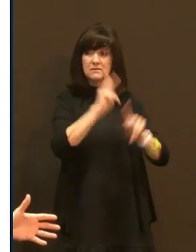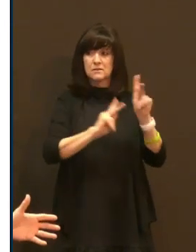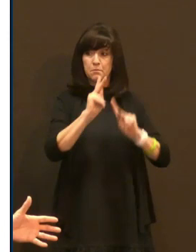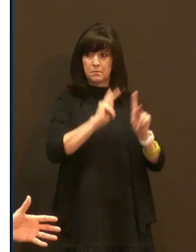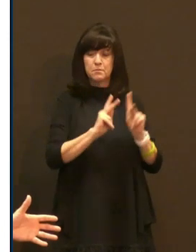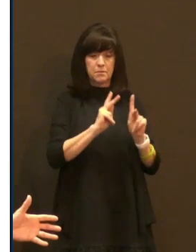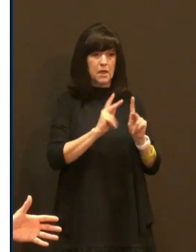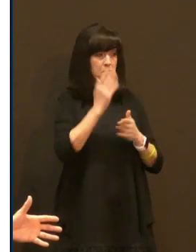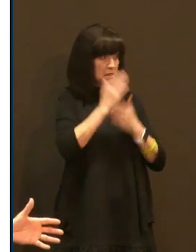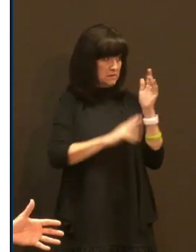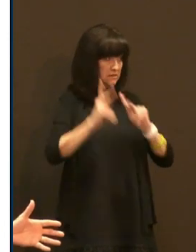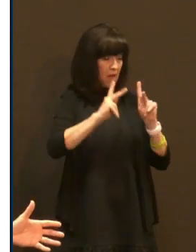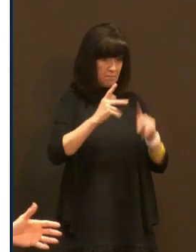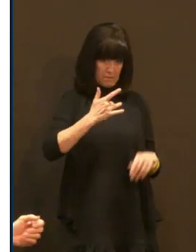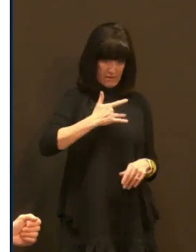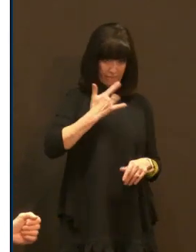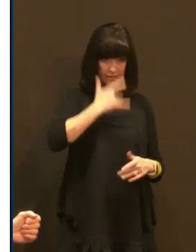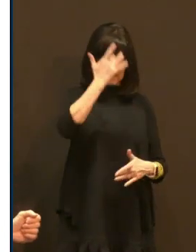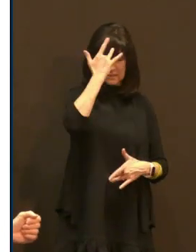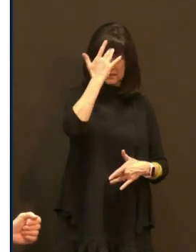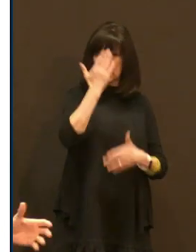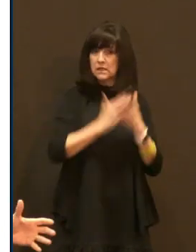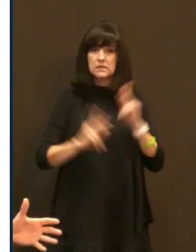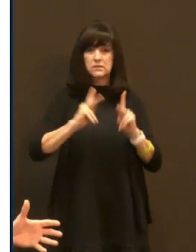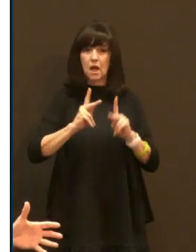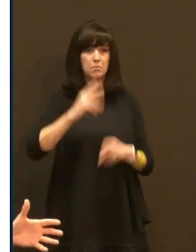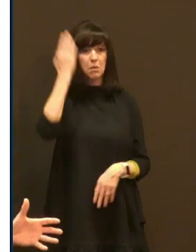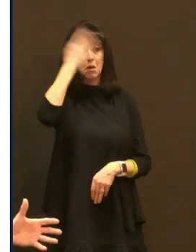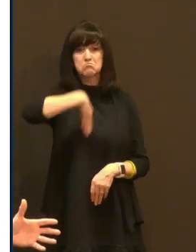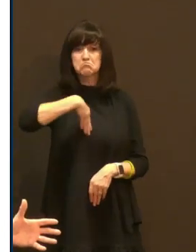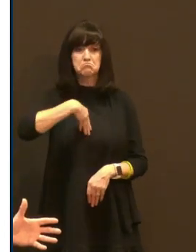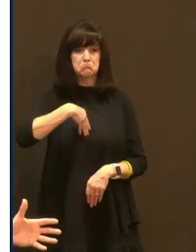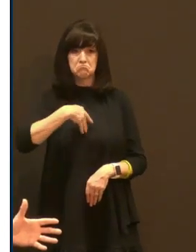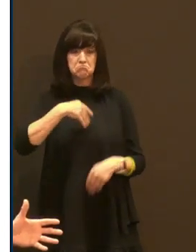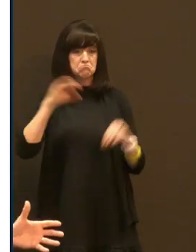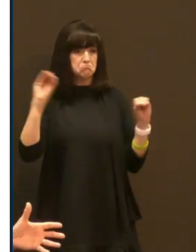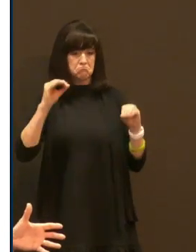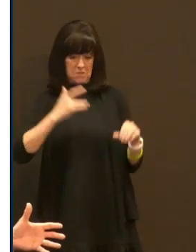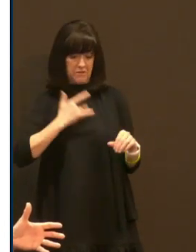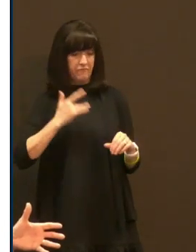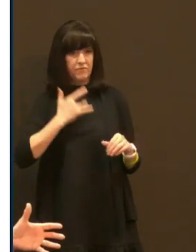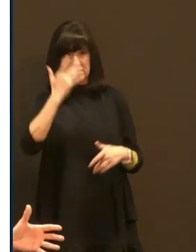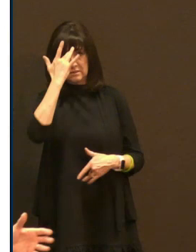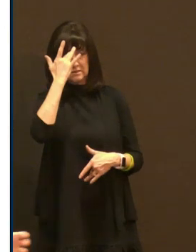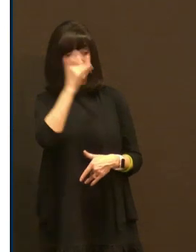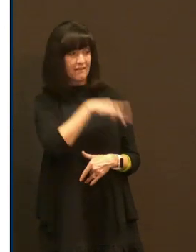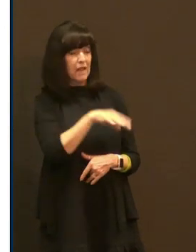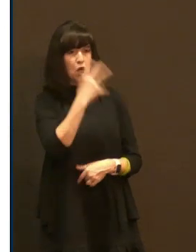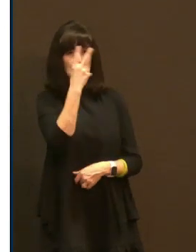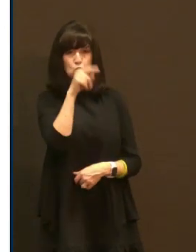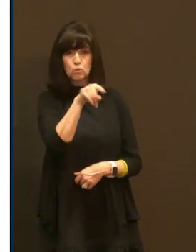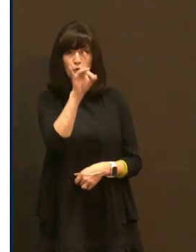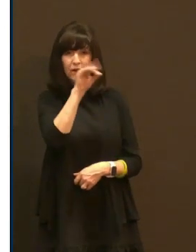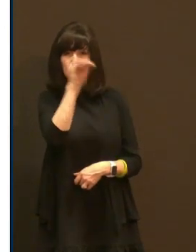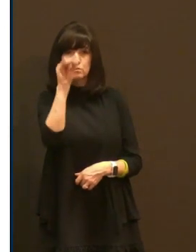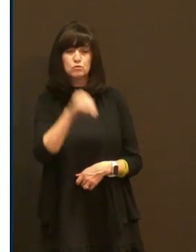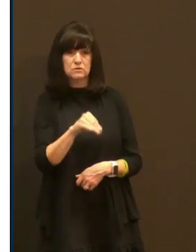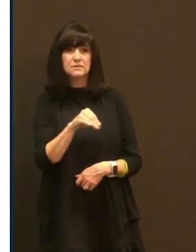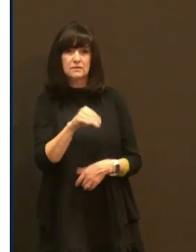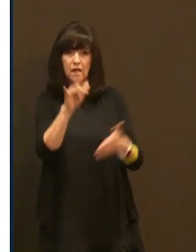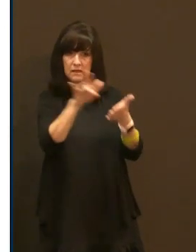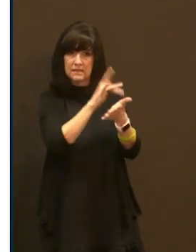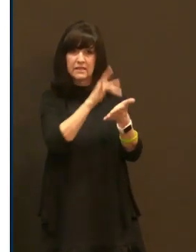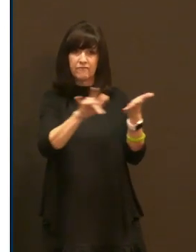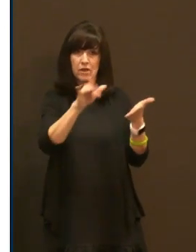symptomatic and asymptomatic, and it was like 2.8% infection rate. When we first started testing the